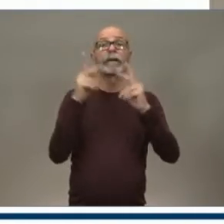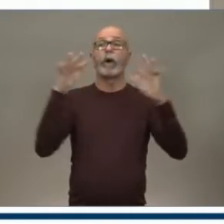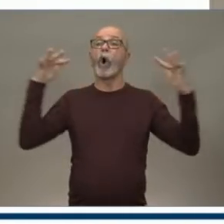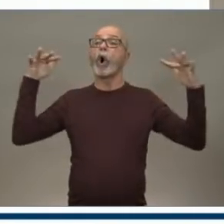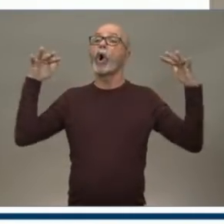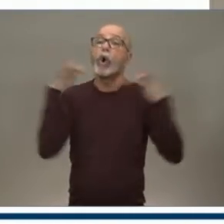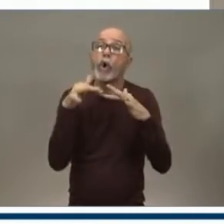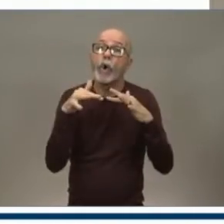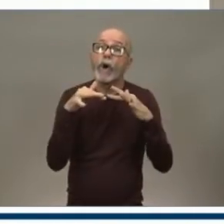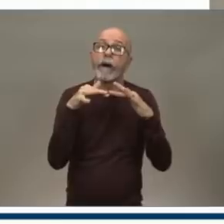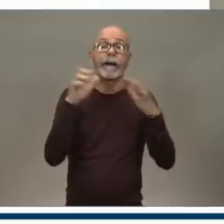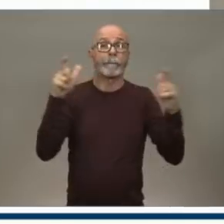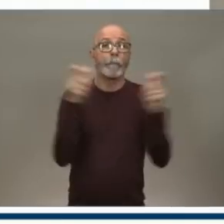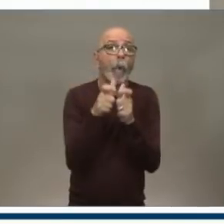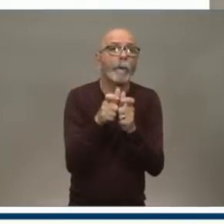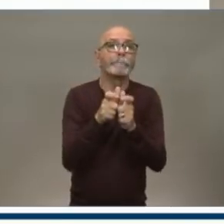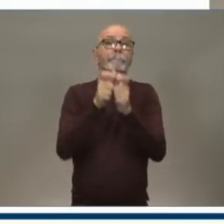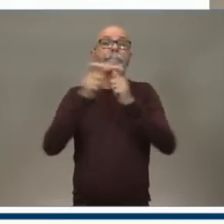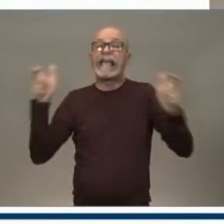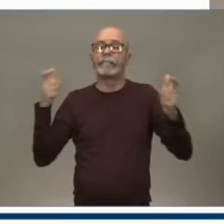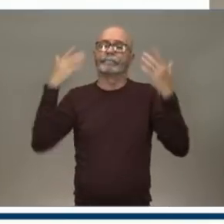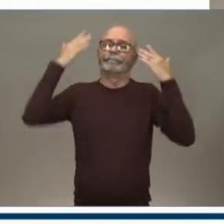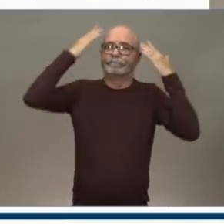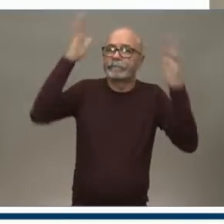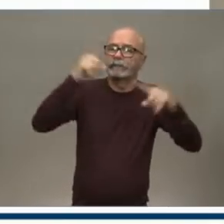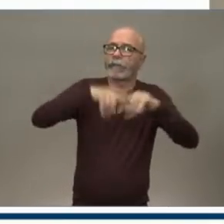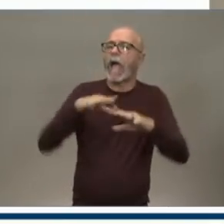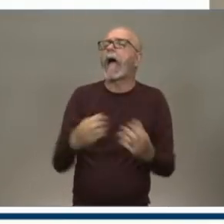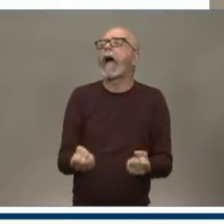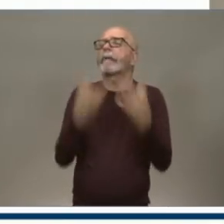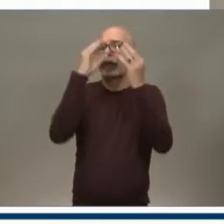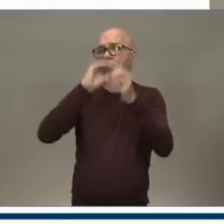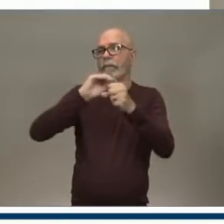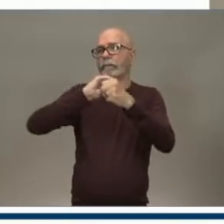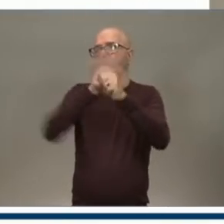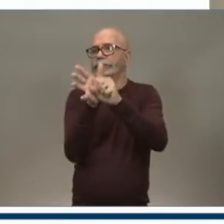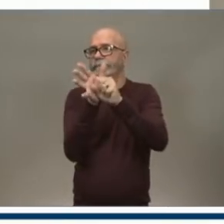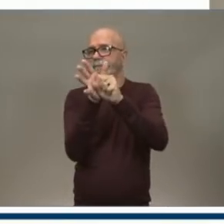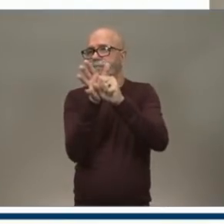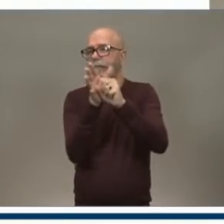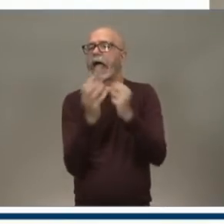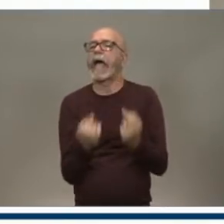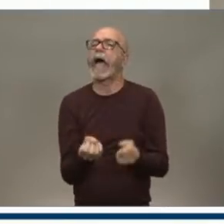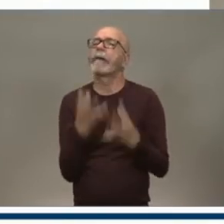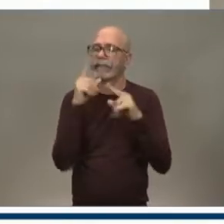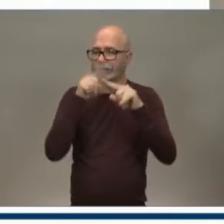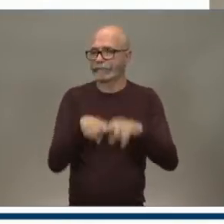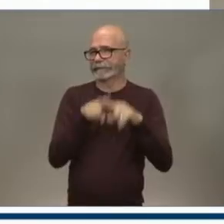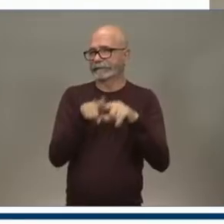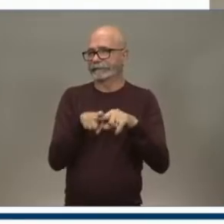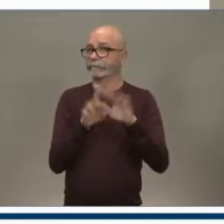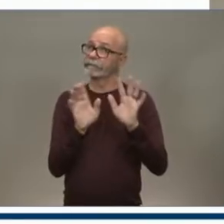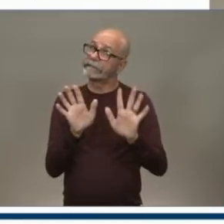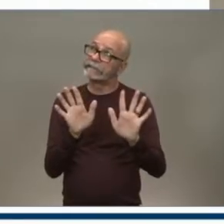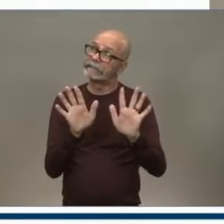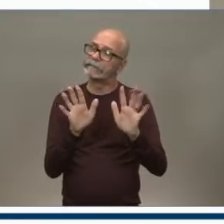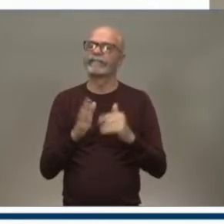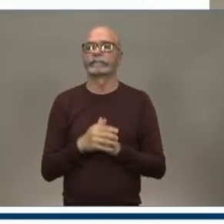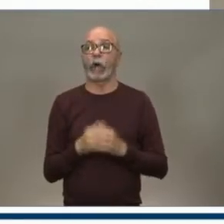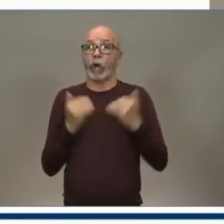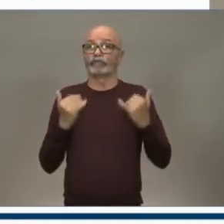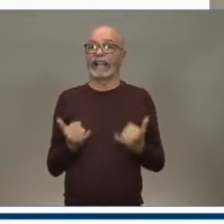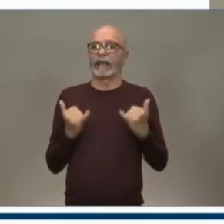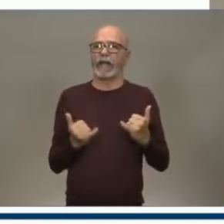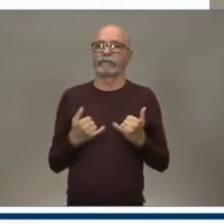the reality. But people can do things as long as they're following the requirements. That we can have